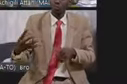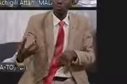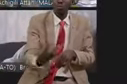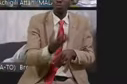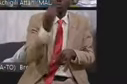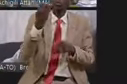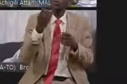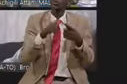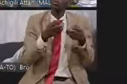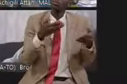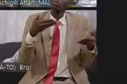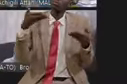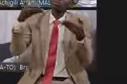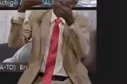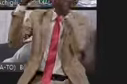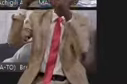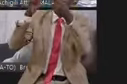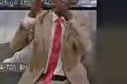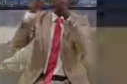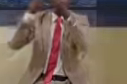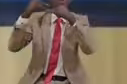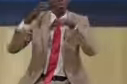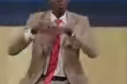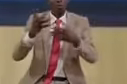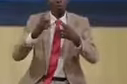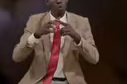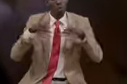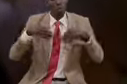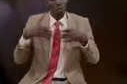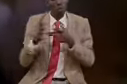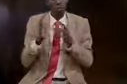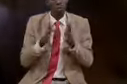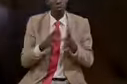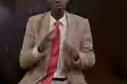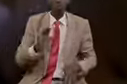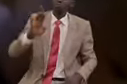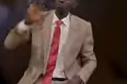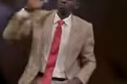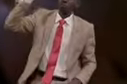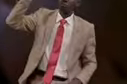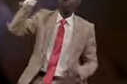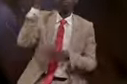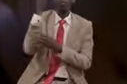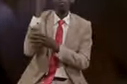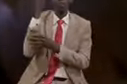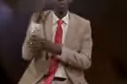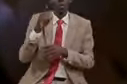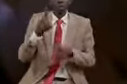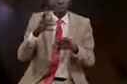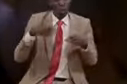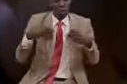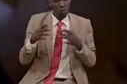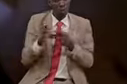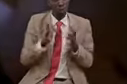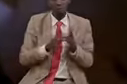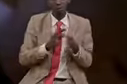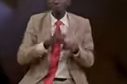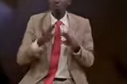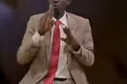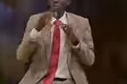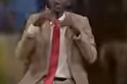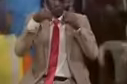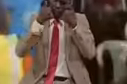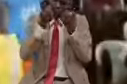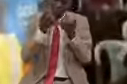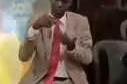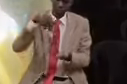with heaven. Raise up that hand, raise up that hand. If you are raising up your hand, you will stand up. You say, Lord, I